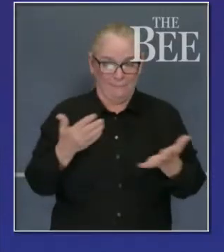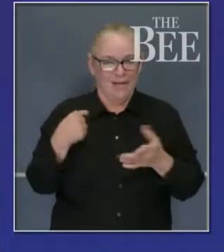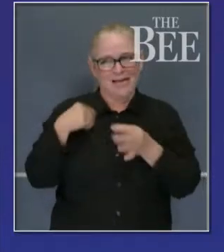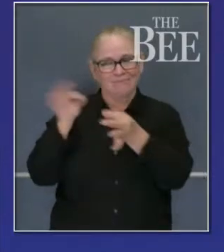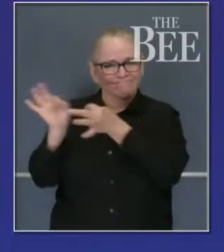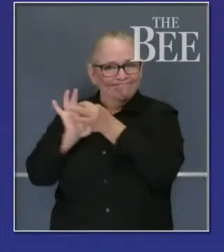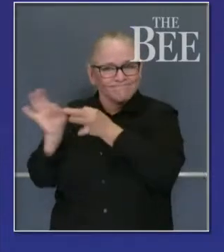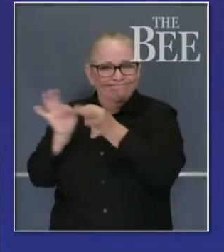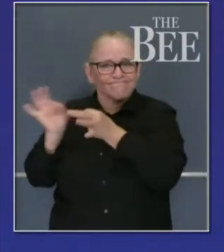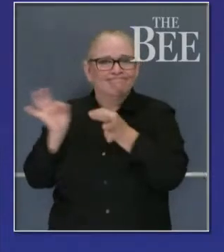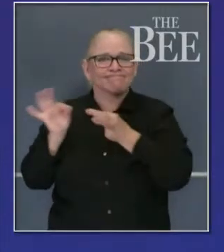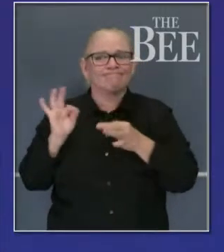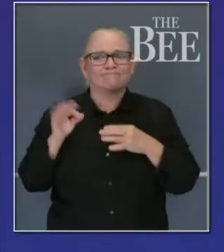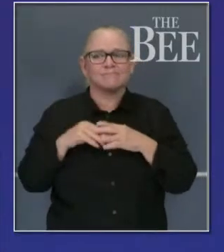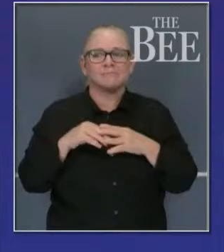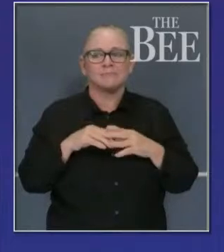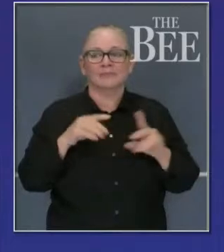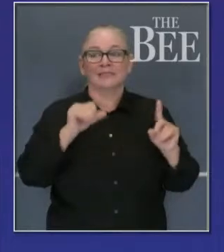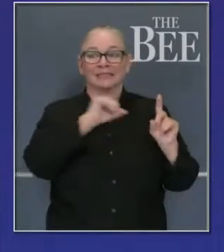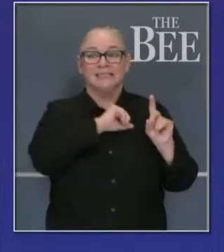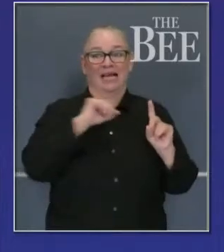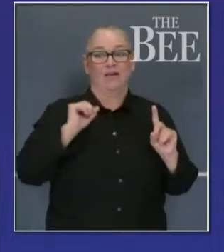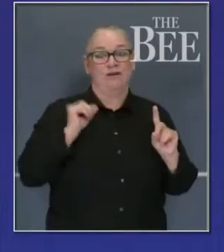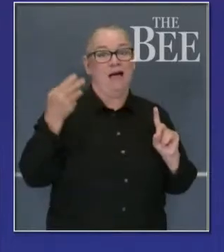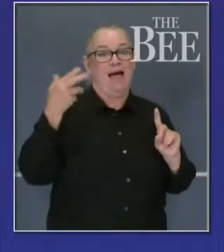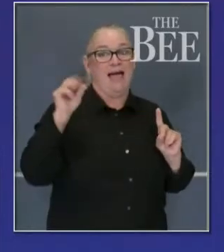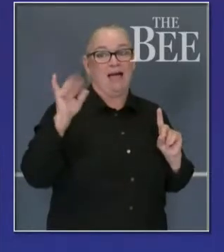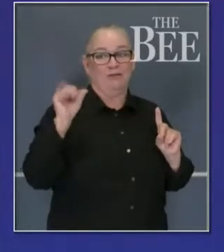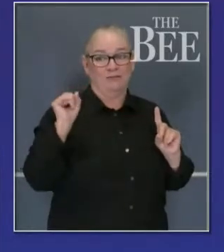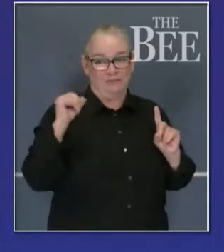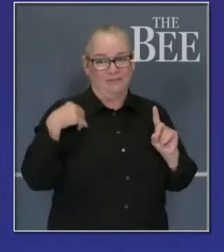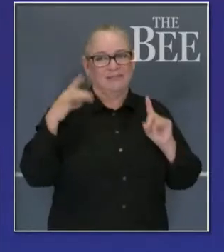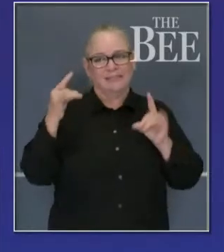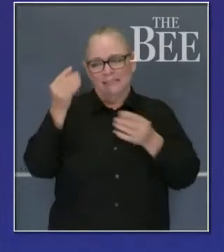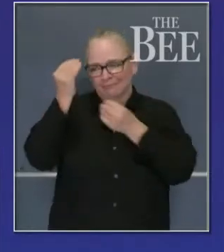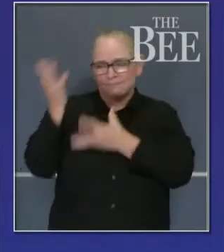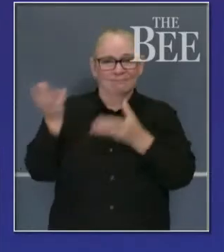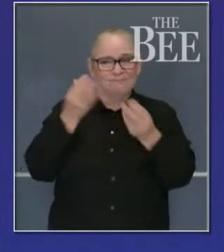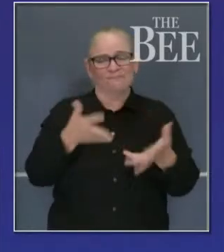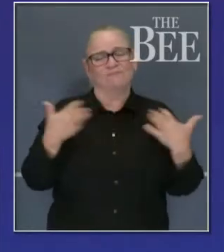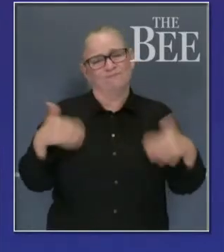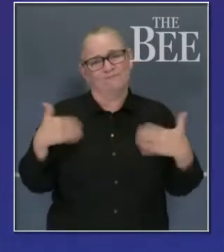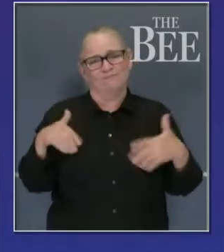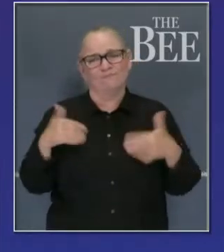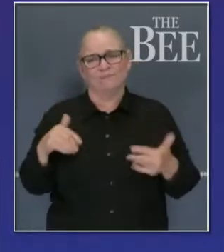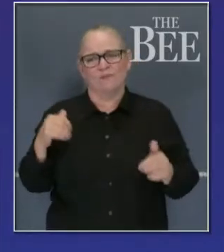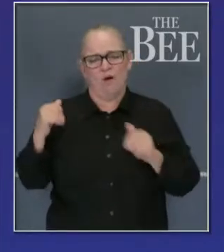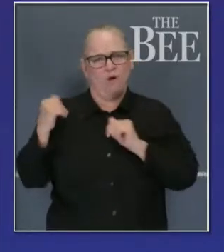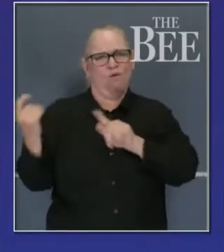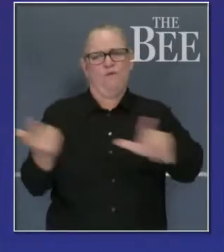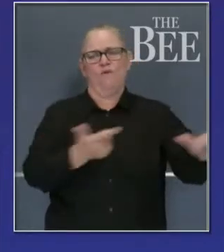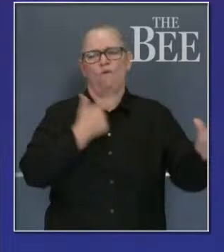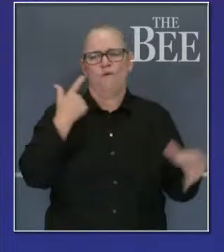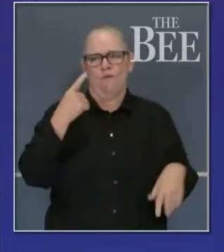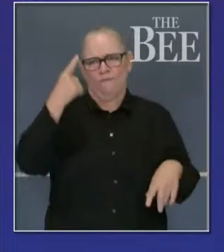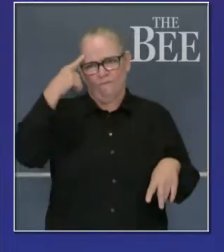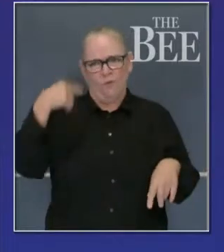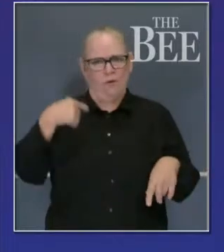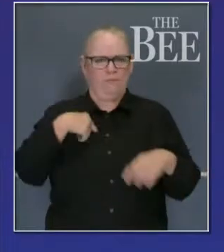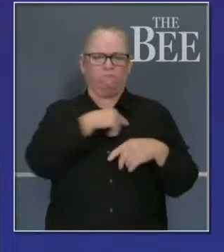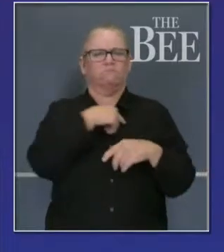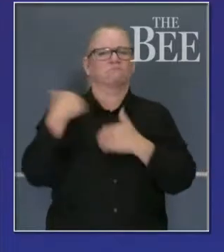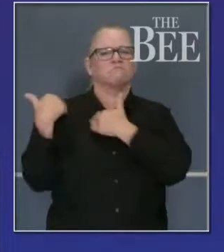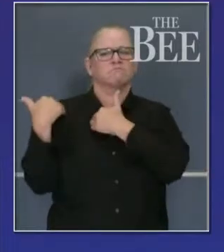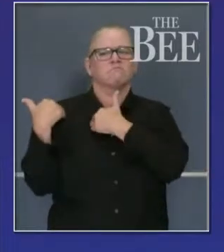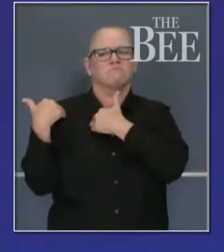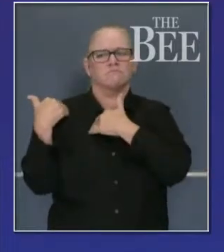Harris yesterday here in the state, that we all recognize our responsibility, mutual responsibility, the federal government,